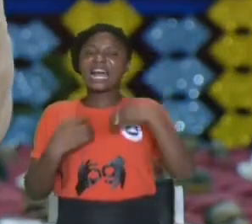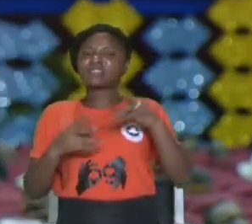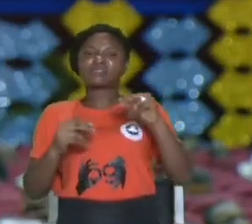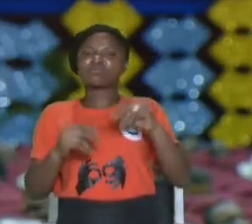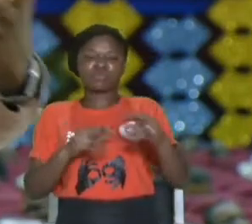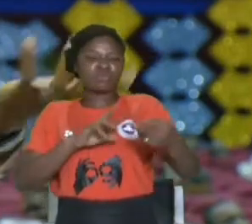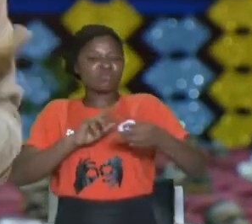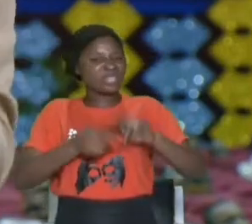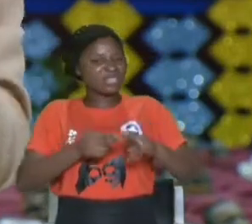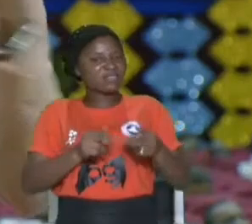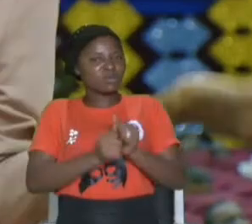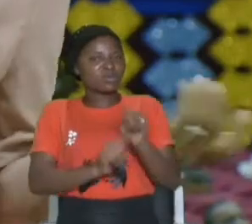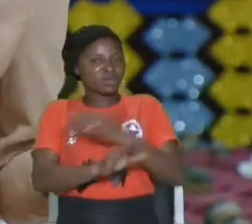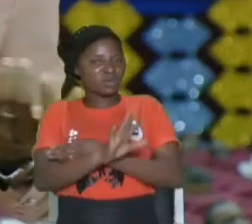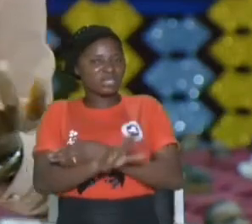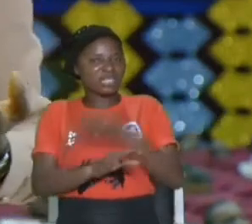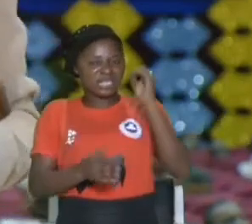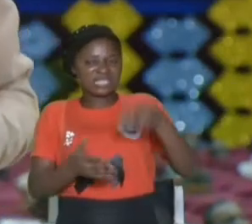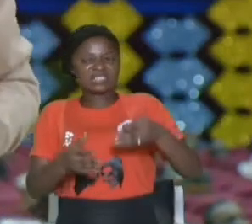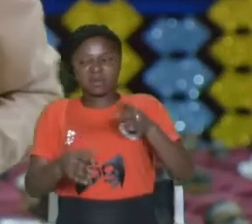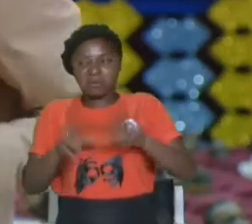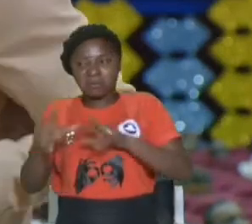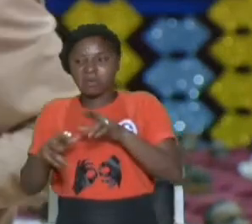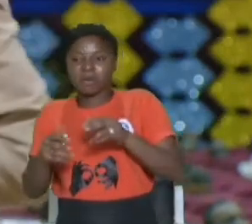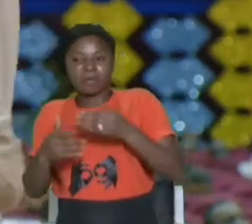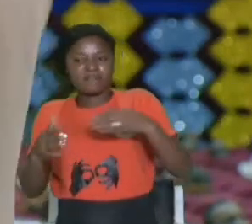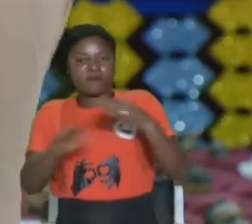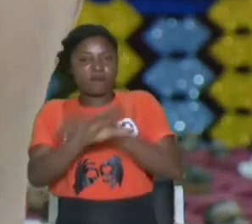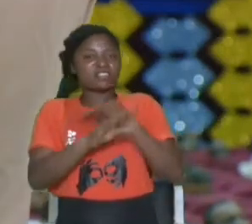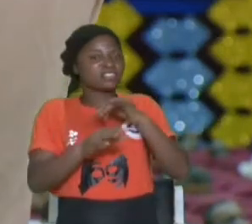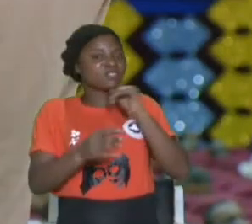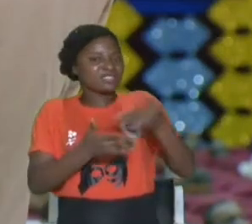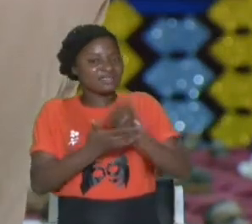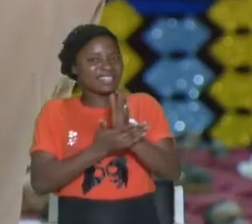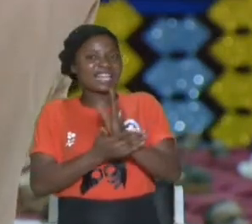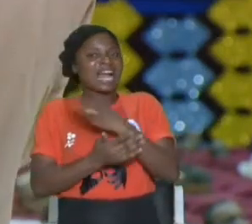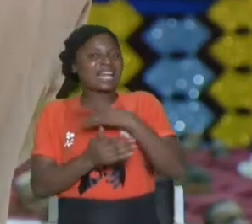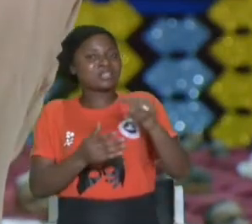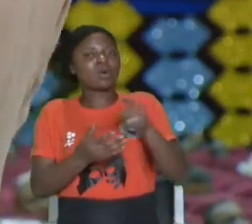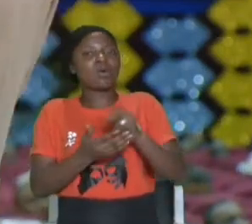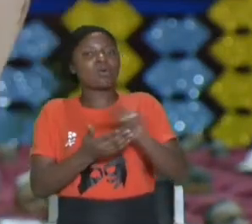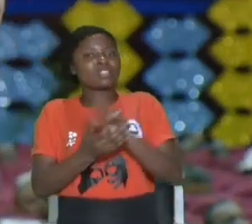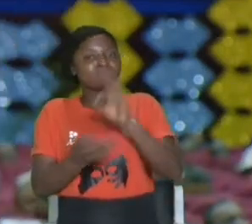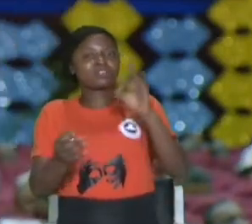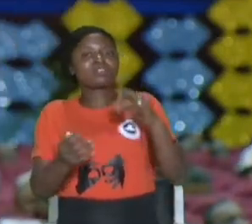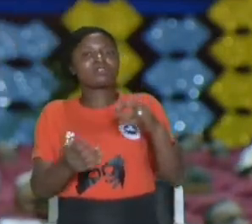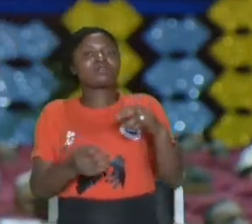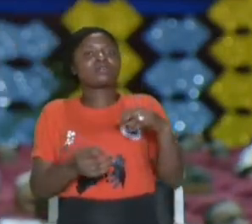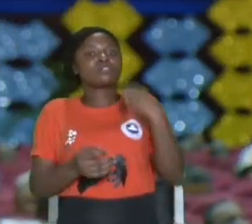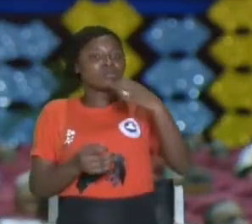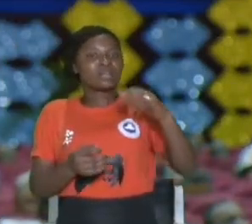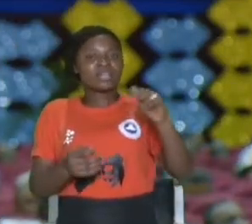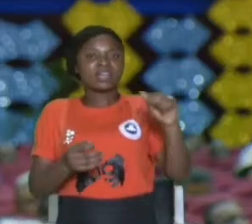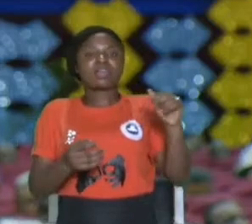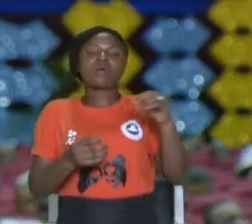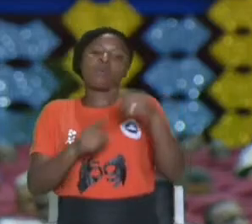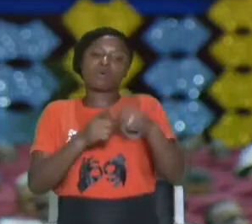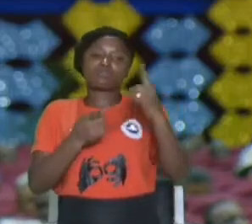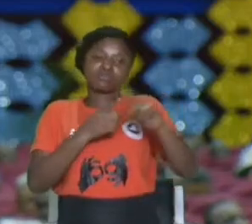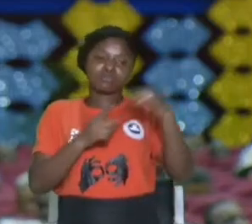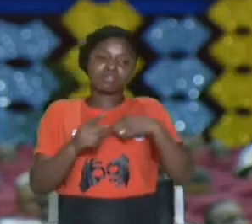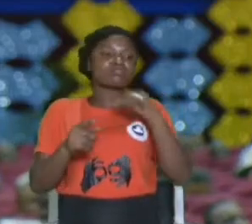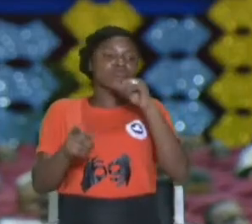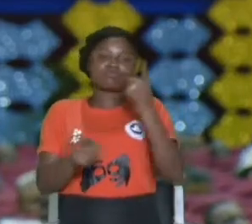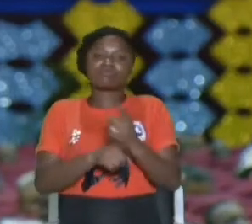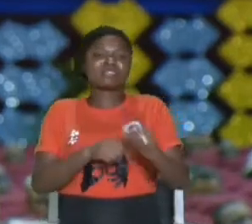posture before God was not right. And the Holy Spirit spoke a word to me. It is not just about the